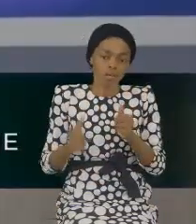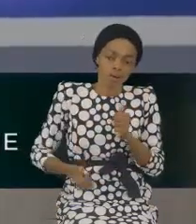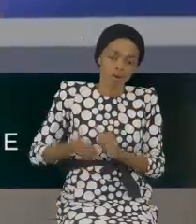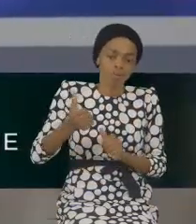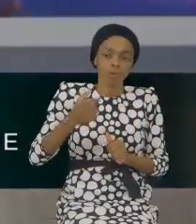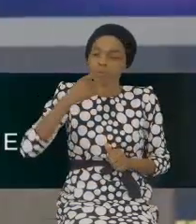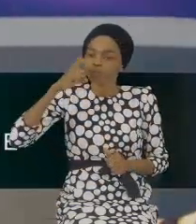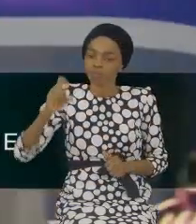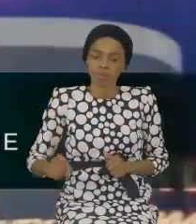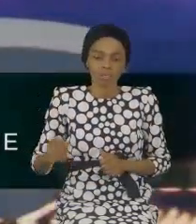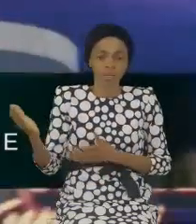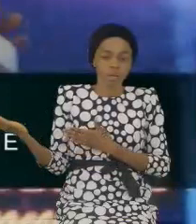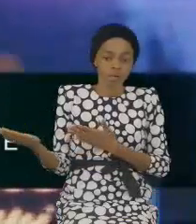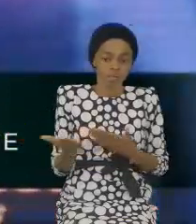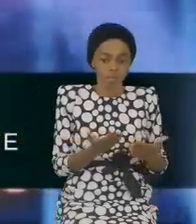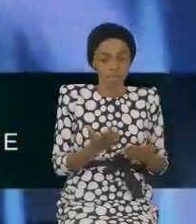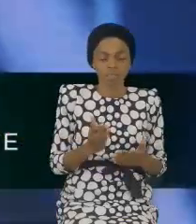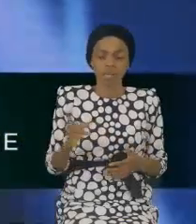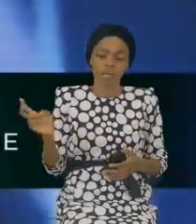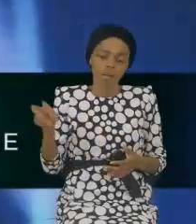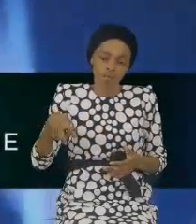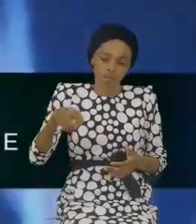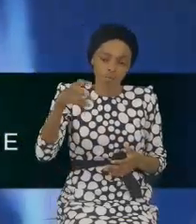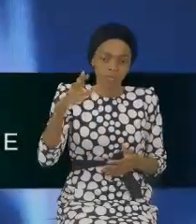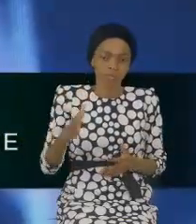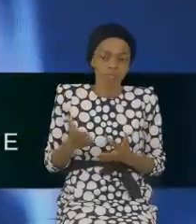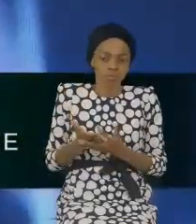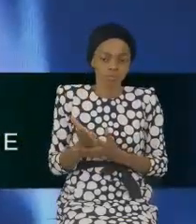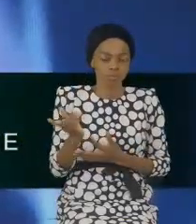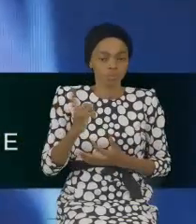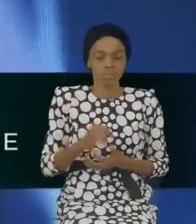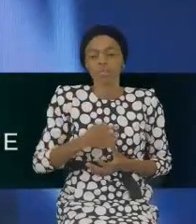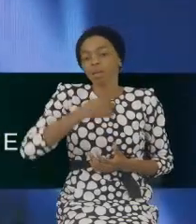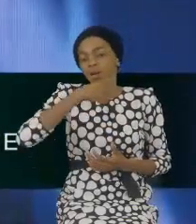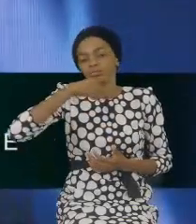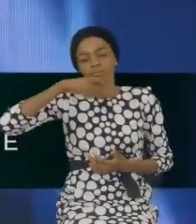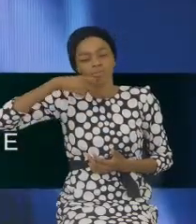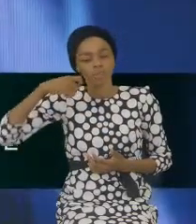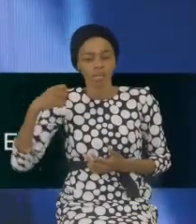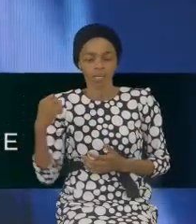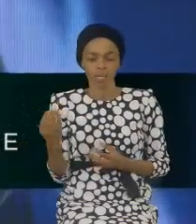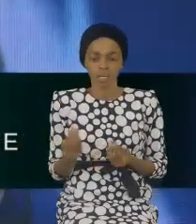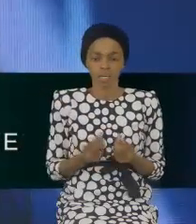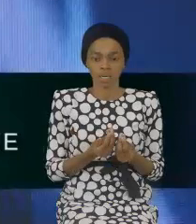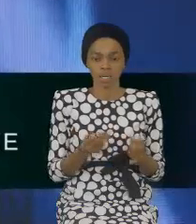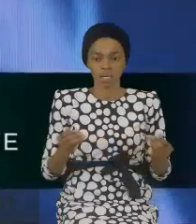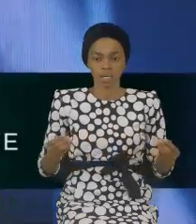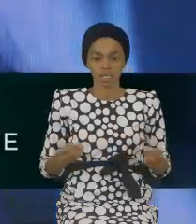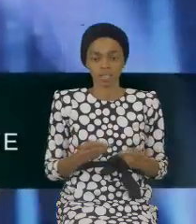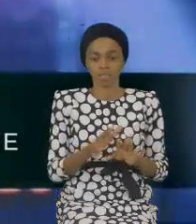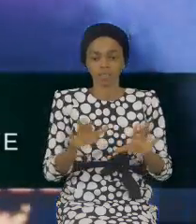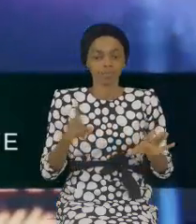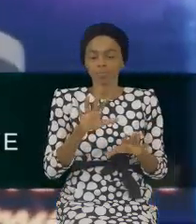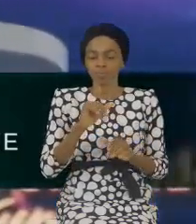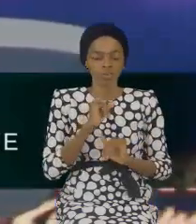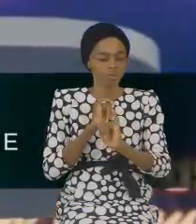mandate, bring pilgrims through the barren land. They don't stay there, the barren land, the wilderness.